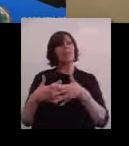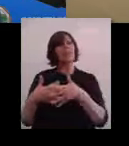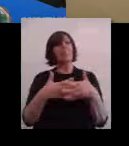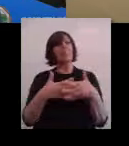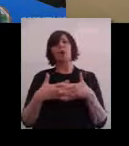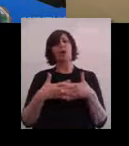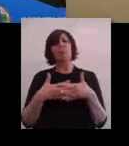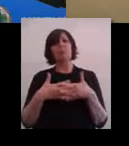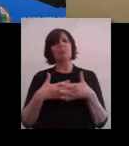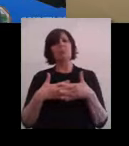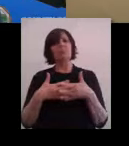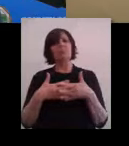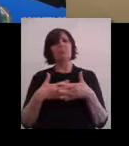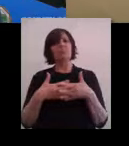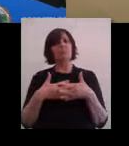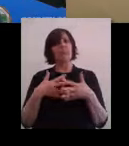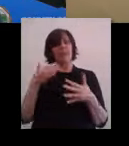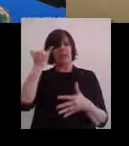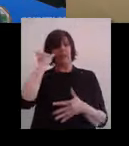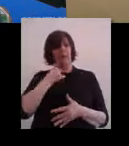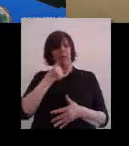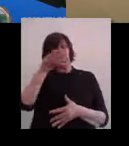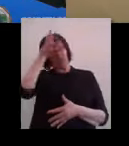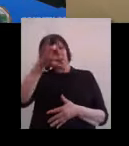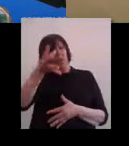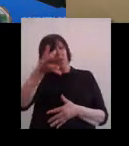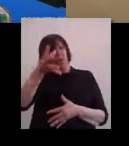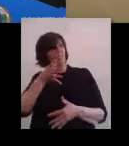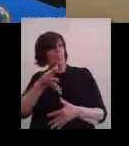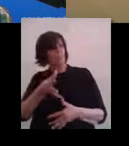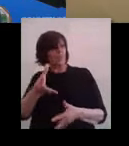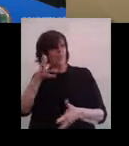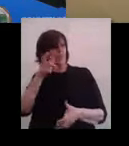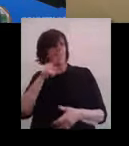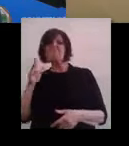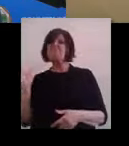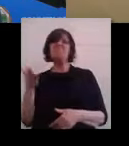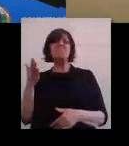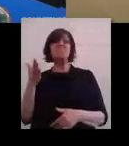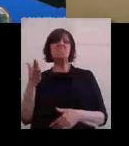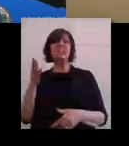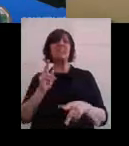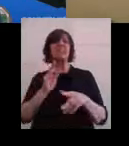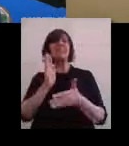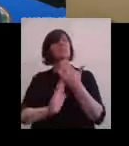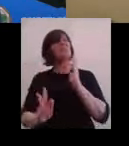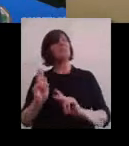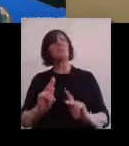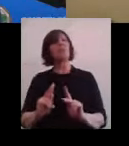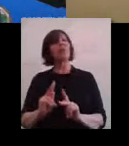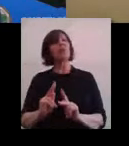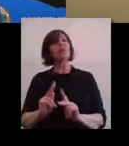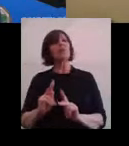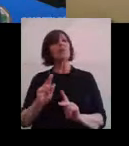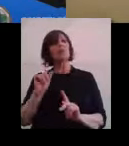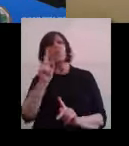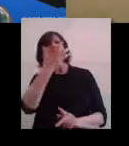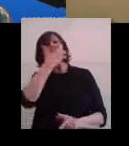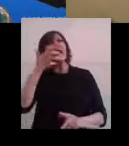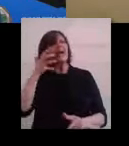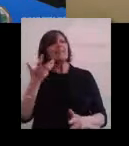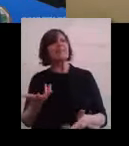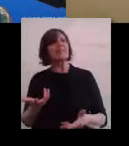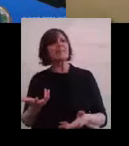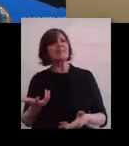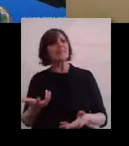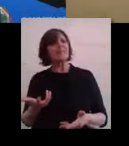As I say, if my grandfather and my grandmother were here, they'd be smacking some people on the back of the heads while wearing their masks, because they'd be very angry at what